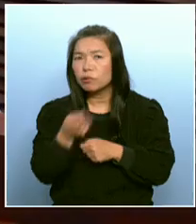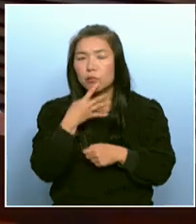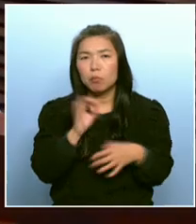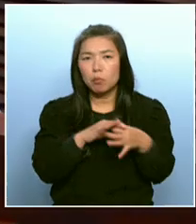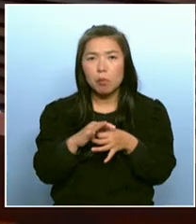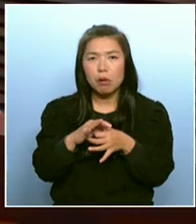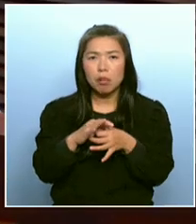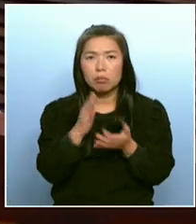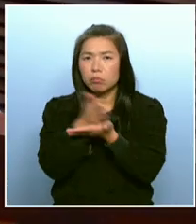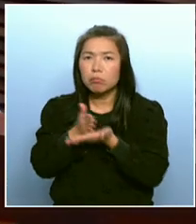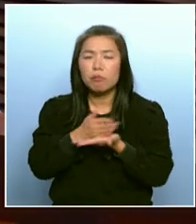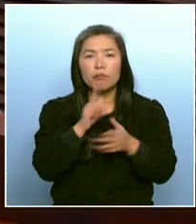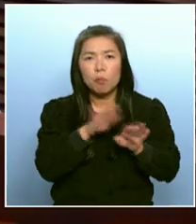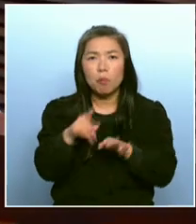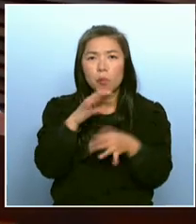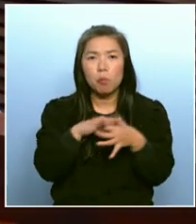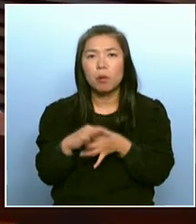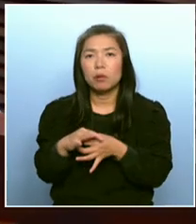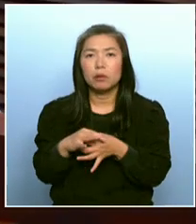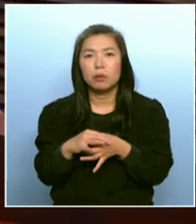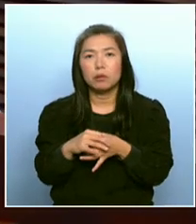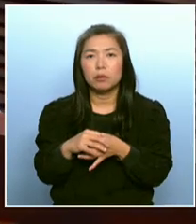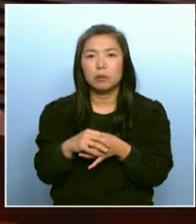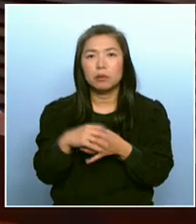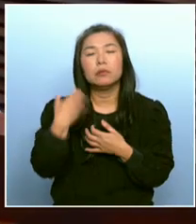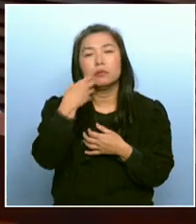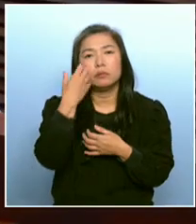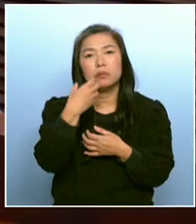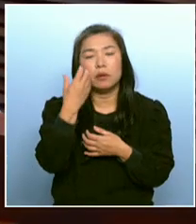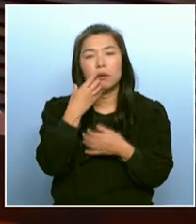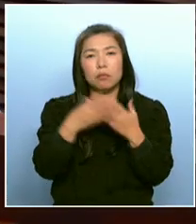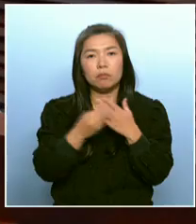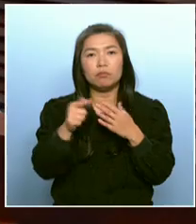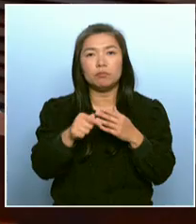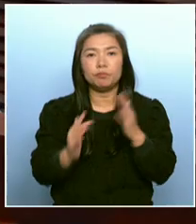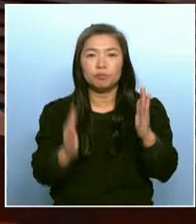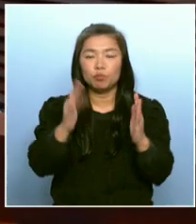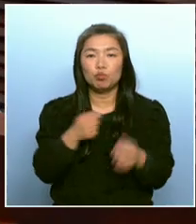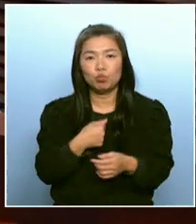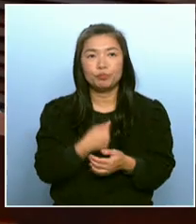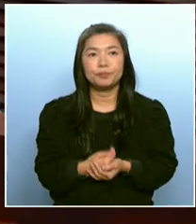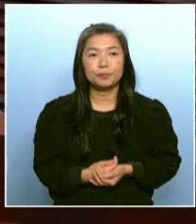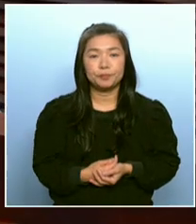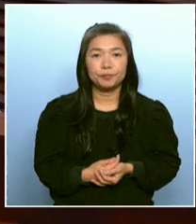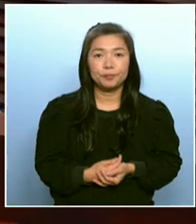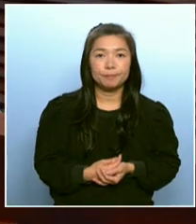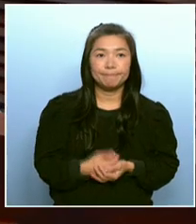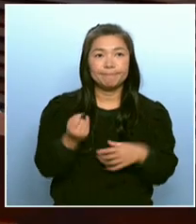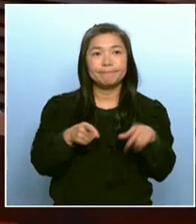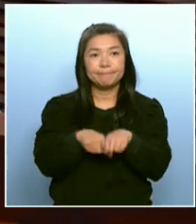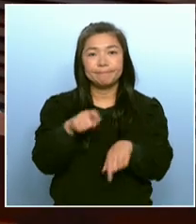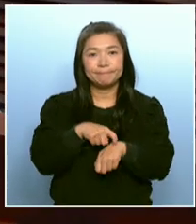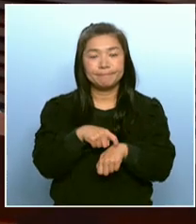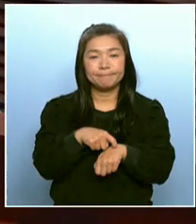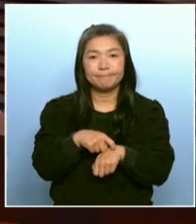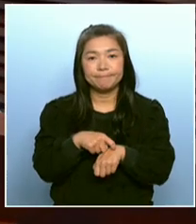I want to ask, in the vicinity, are there childcare services provided to residents of